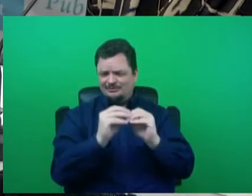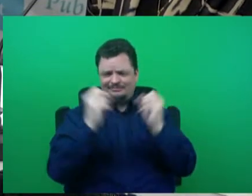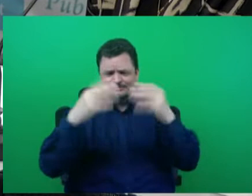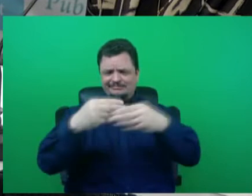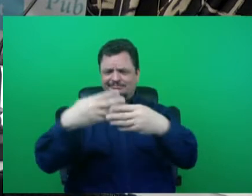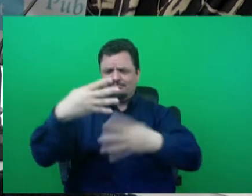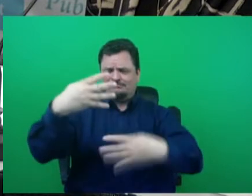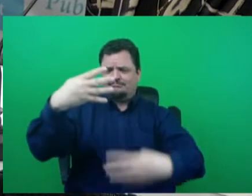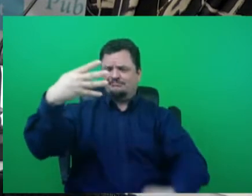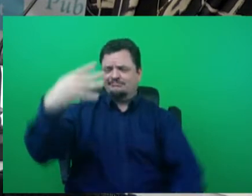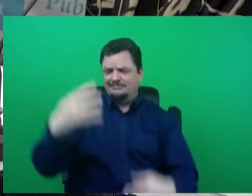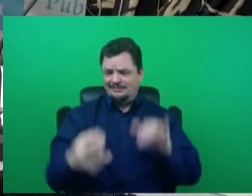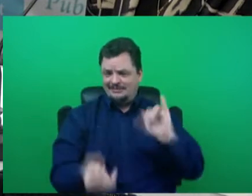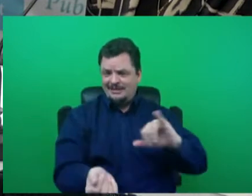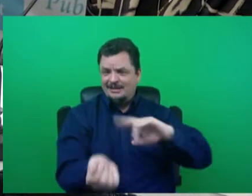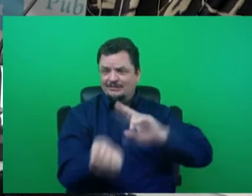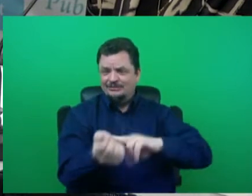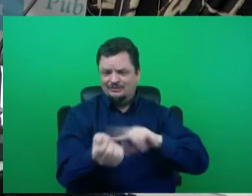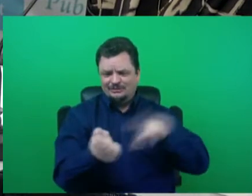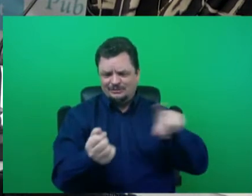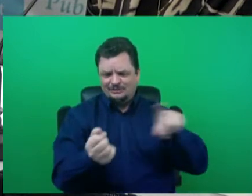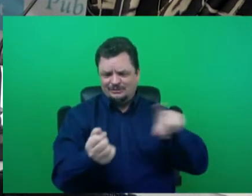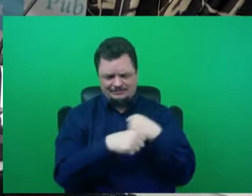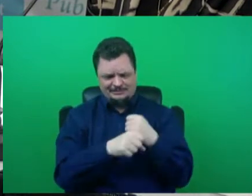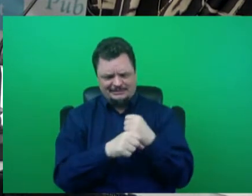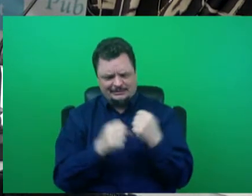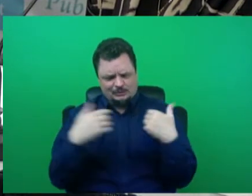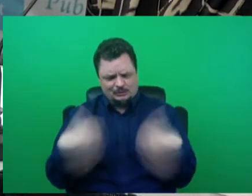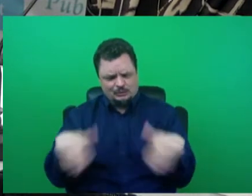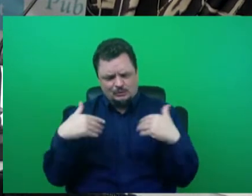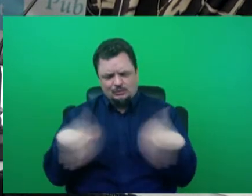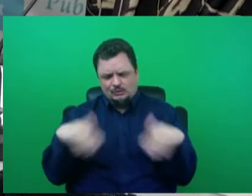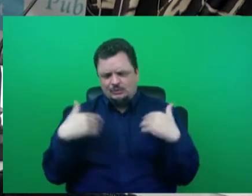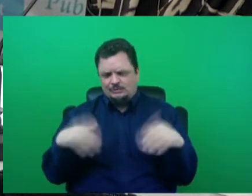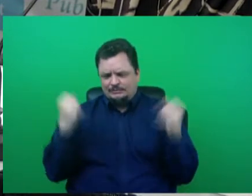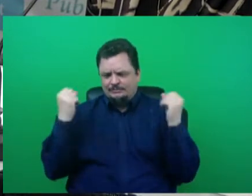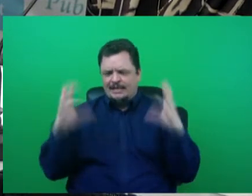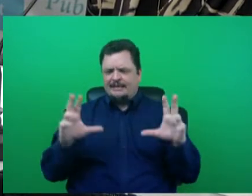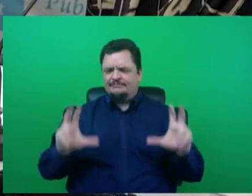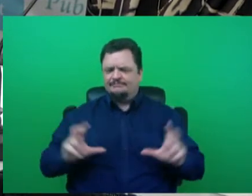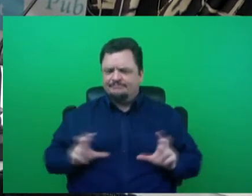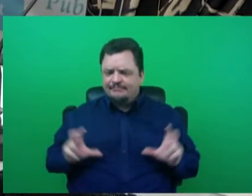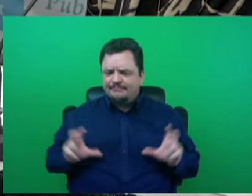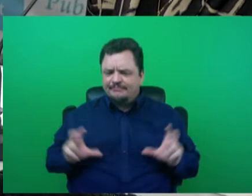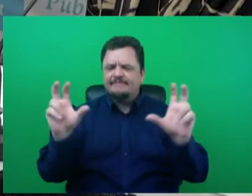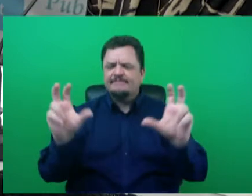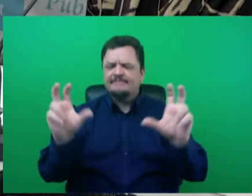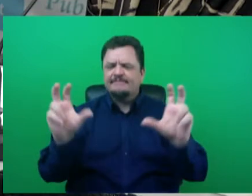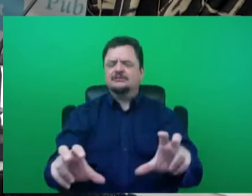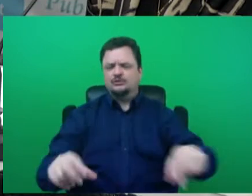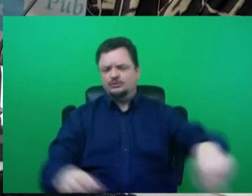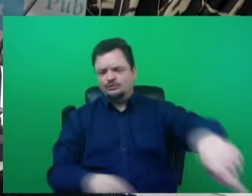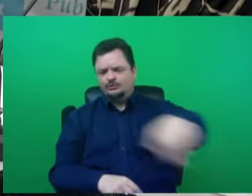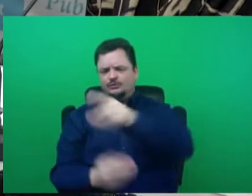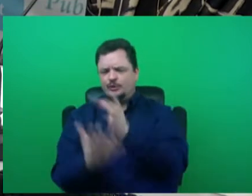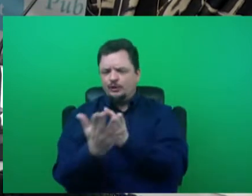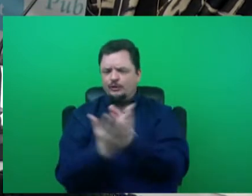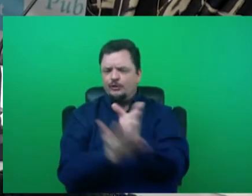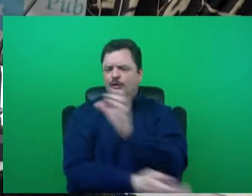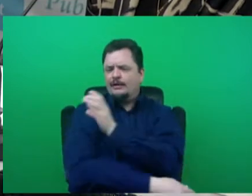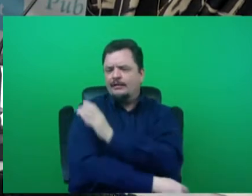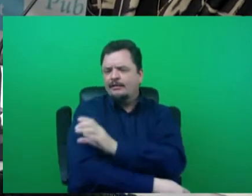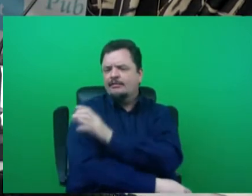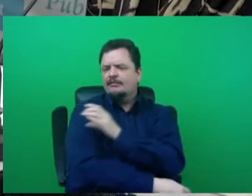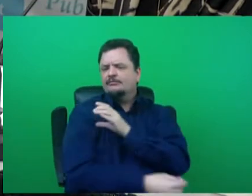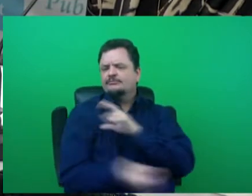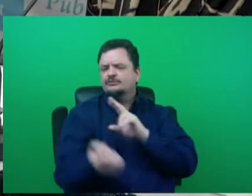significant contributions to the public health through a unique combination of clinical nursing background with knowledge from the public health